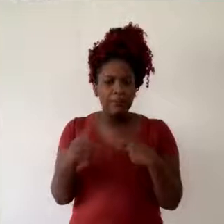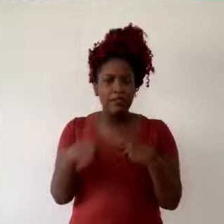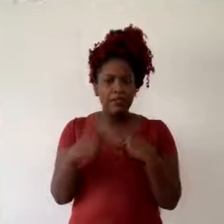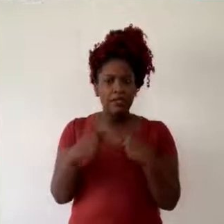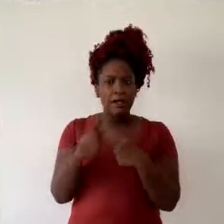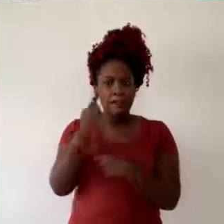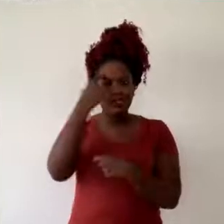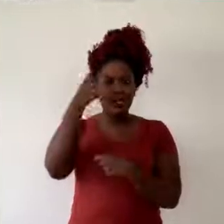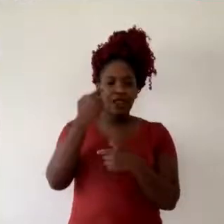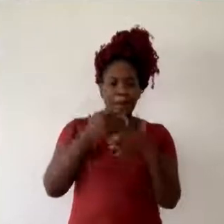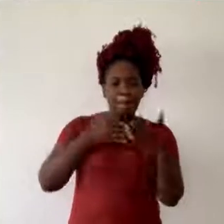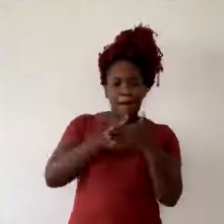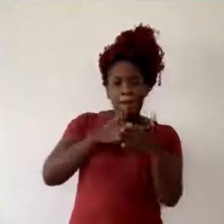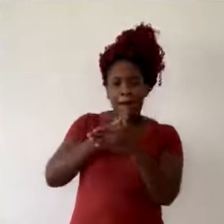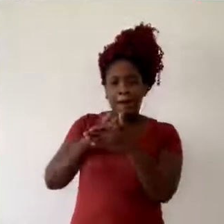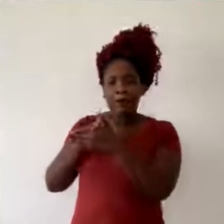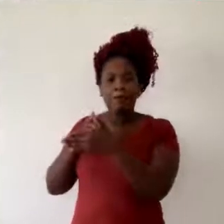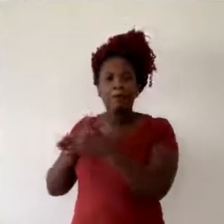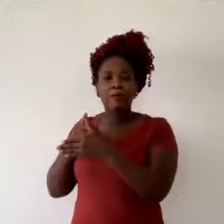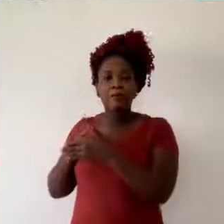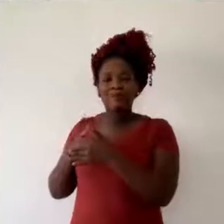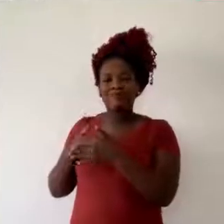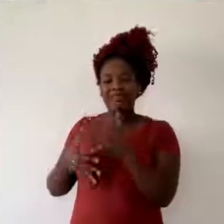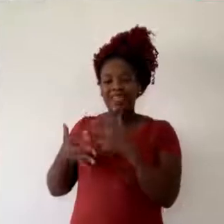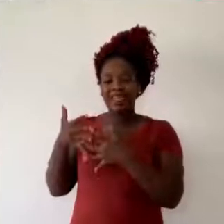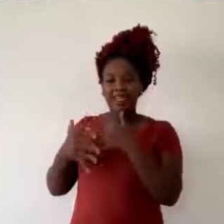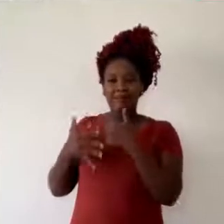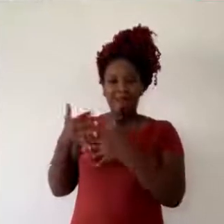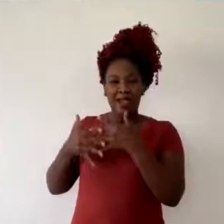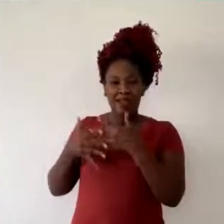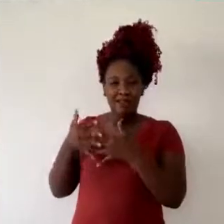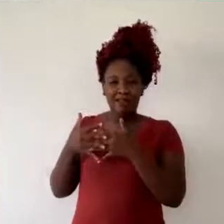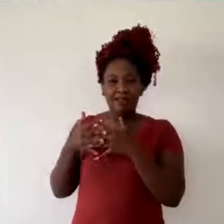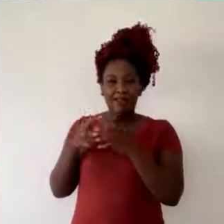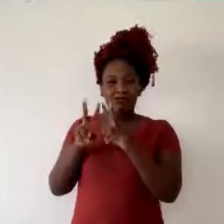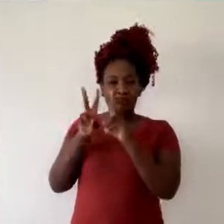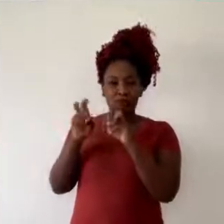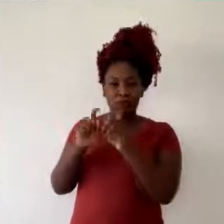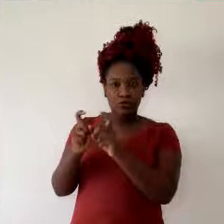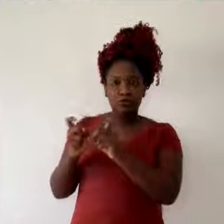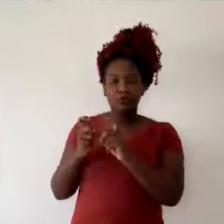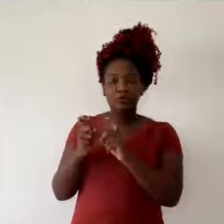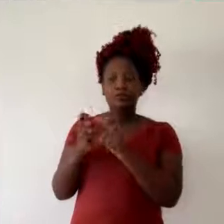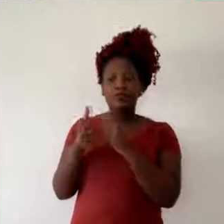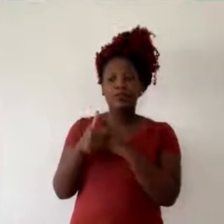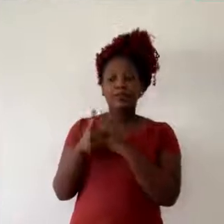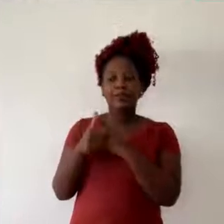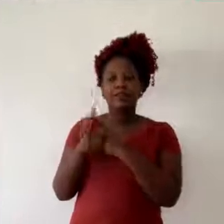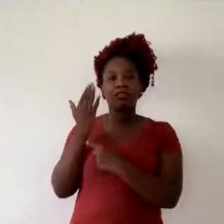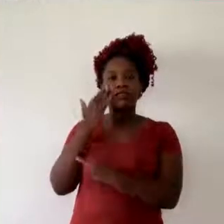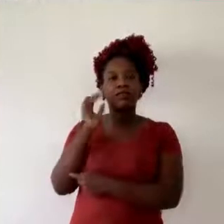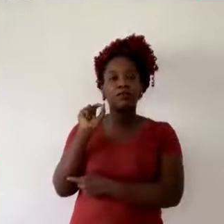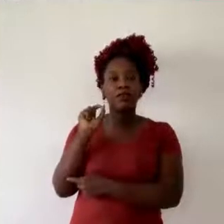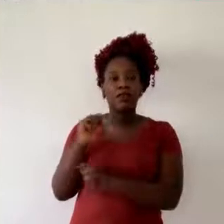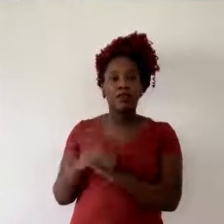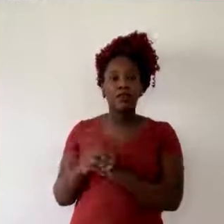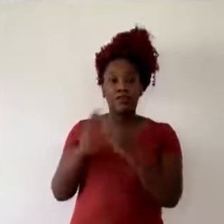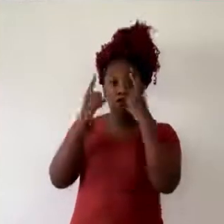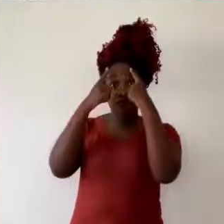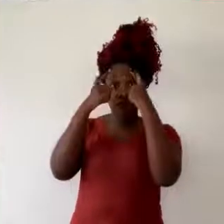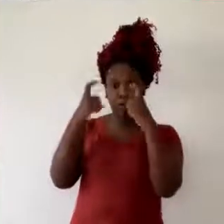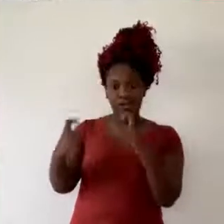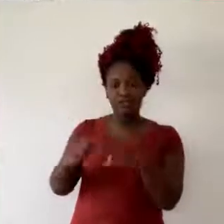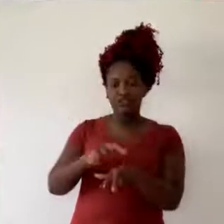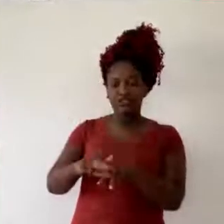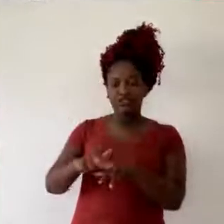and what are the main barriers that prevent us to deal with this theme. First of all, we need to understand that gender violence